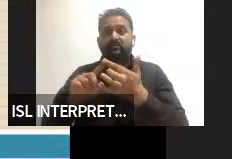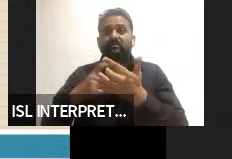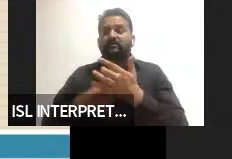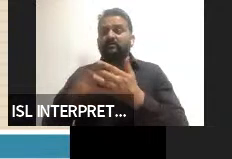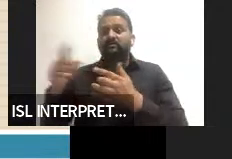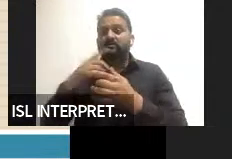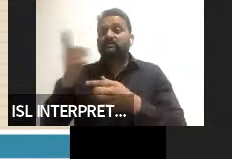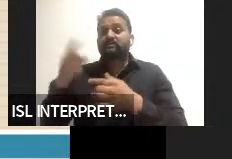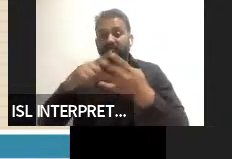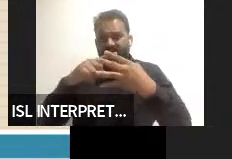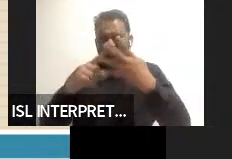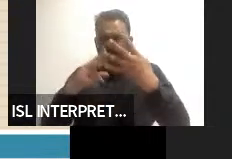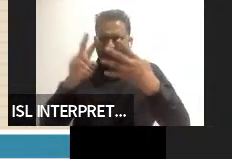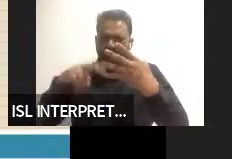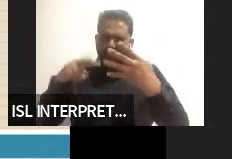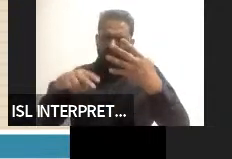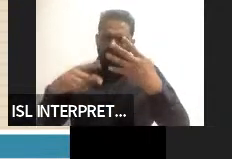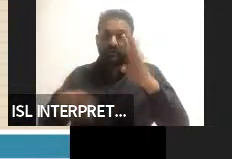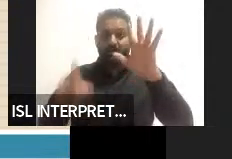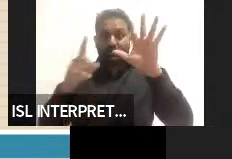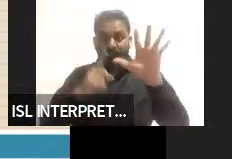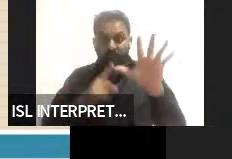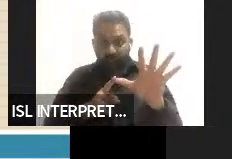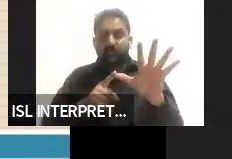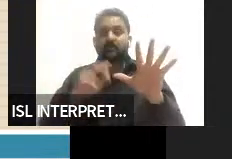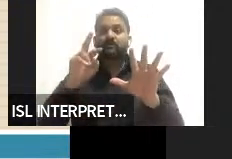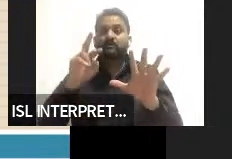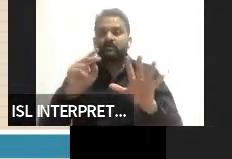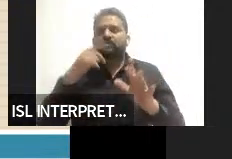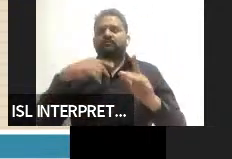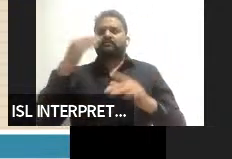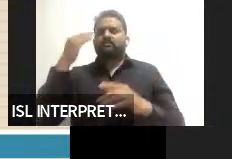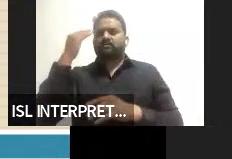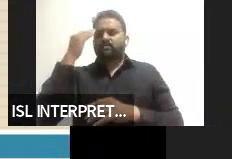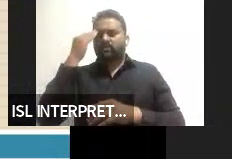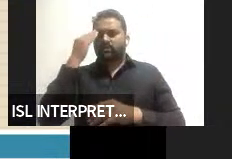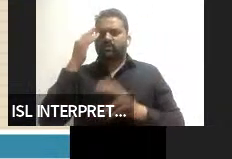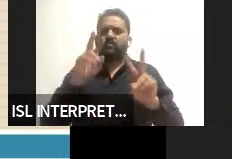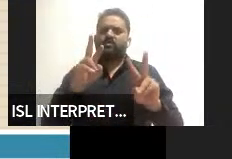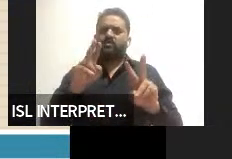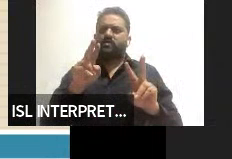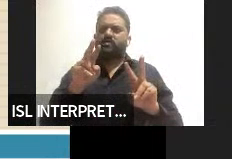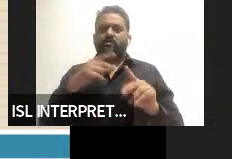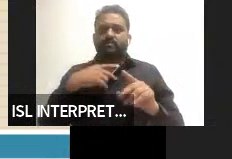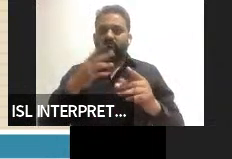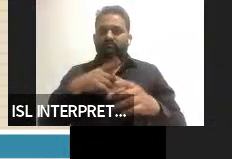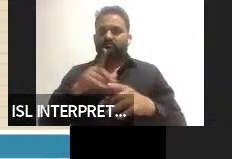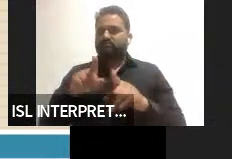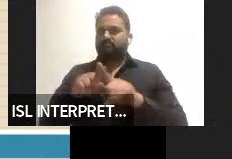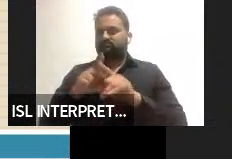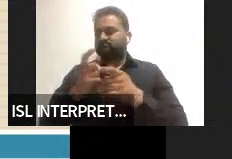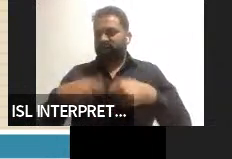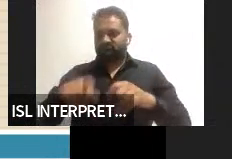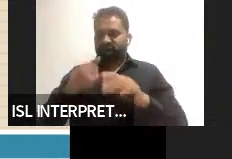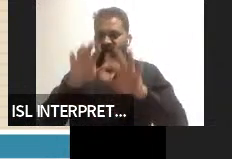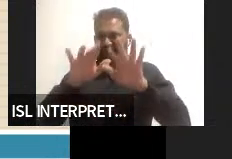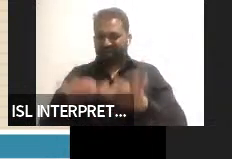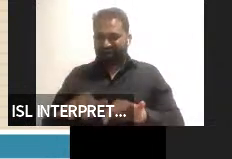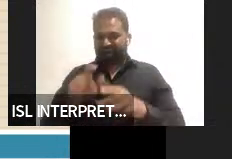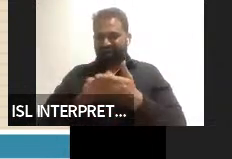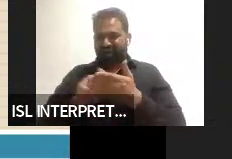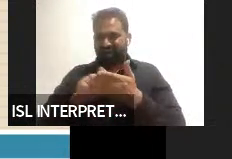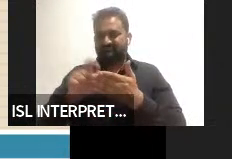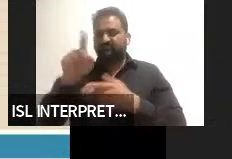that your focus should be need to know test, meaning as a counsel, as a writer, you should have to think about